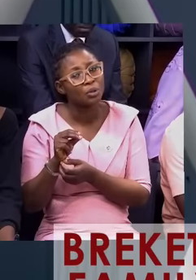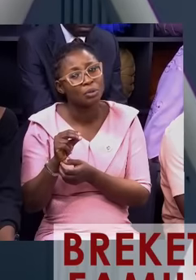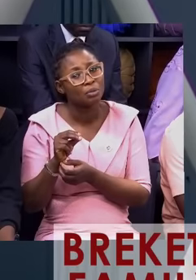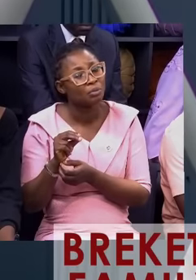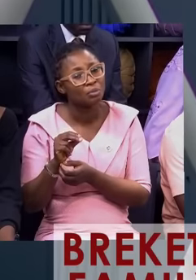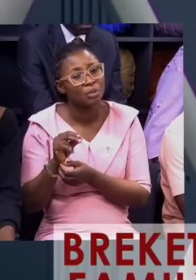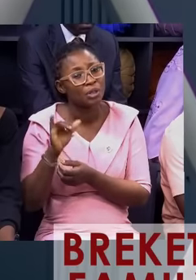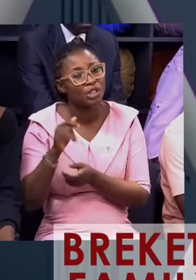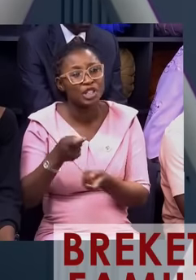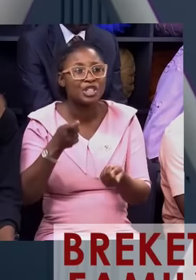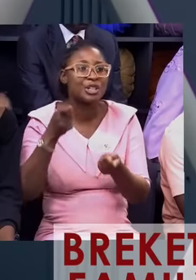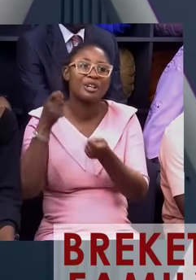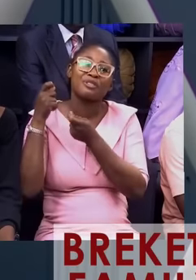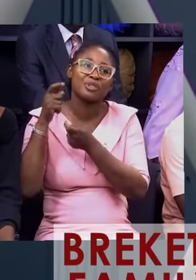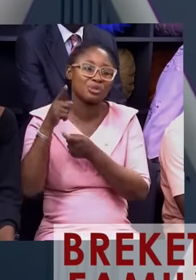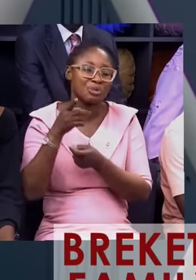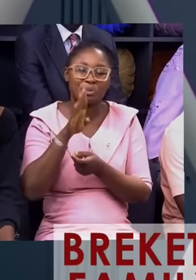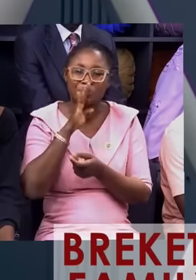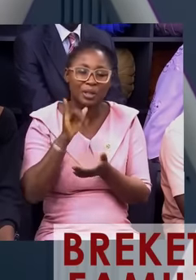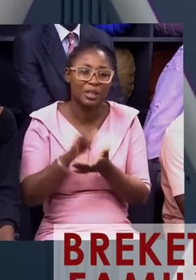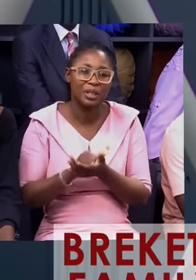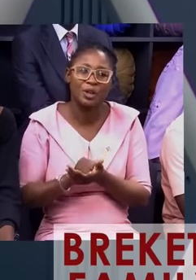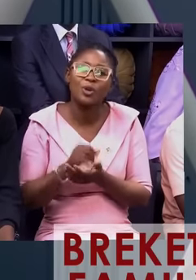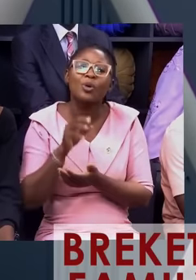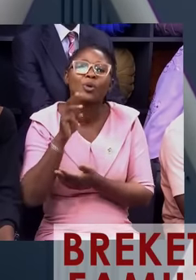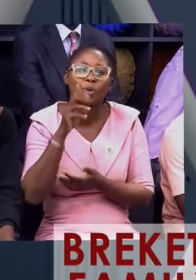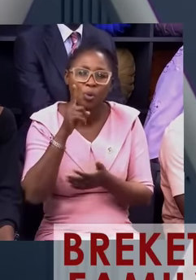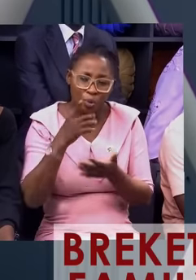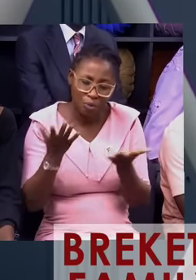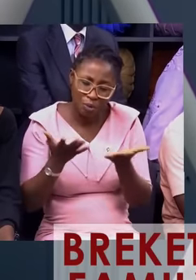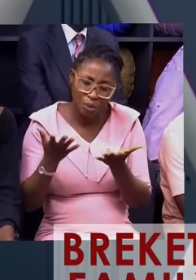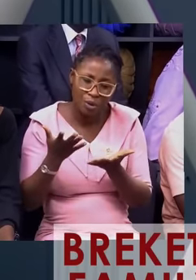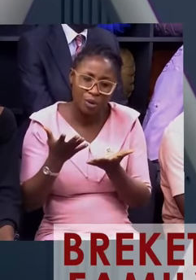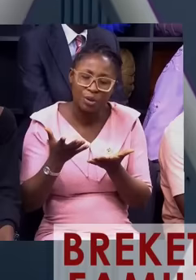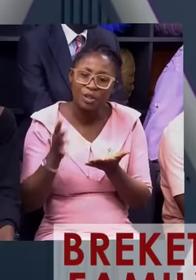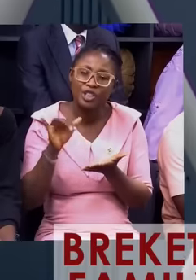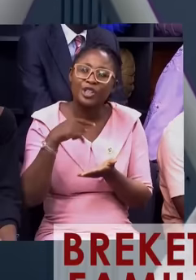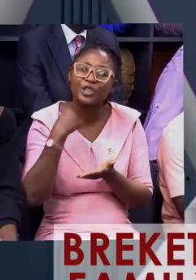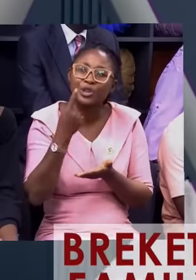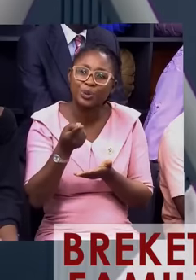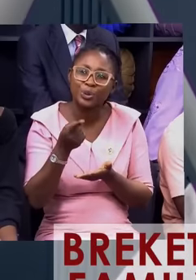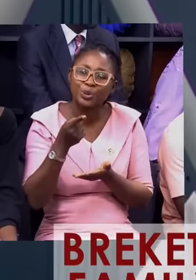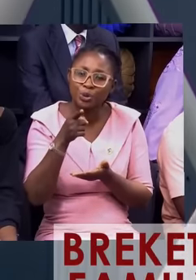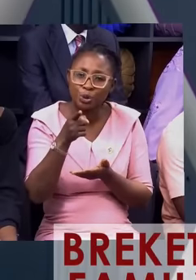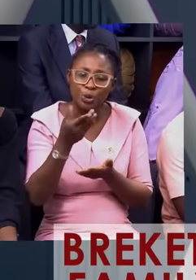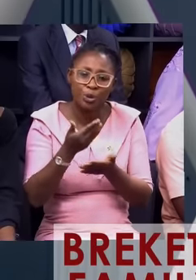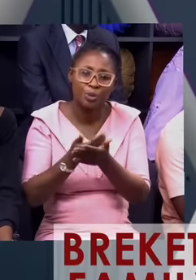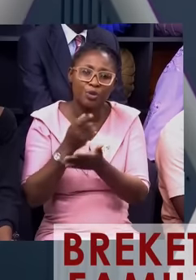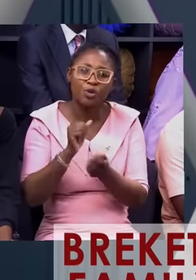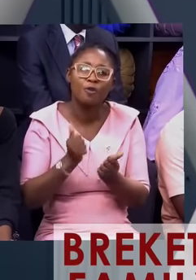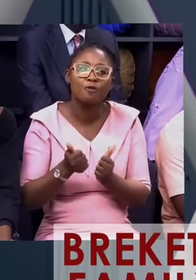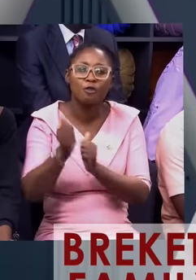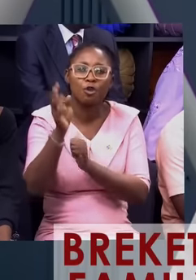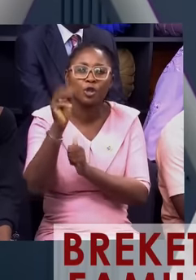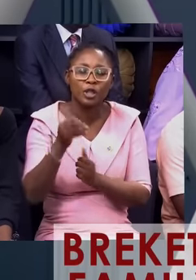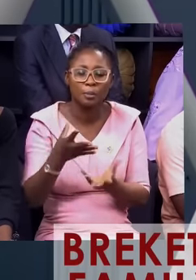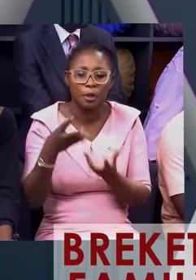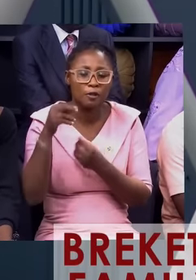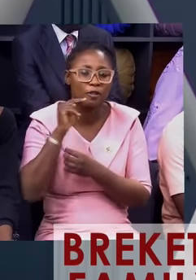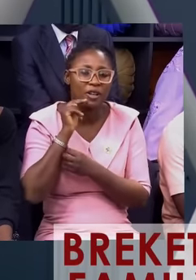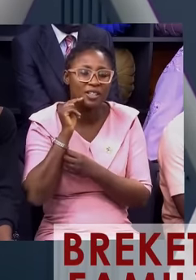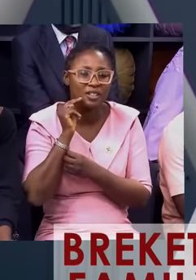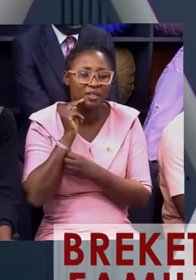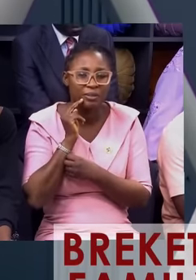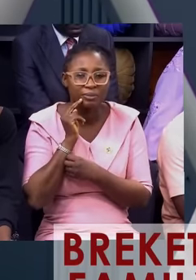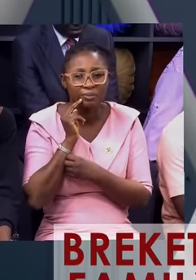yourself traffic you be that now Wai tell you before you follow them leave